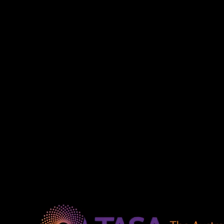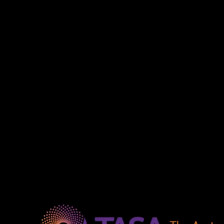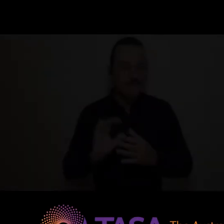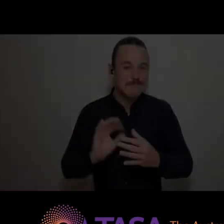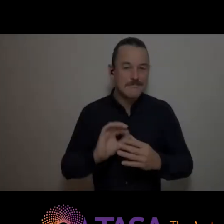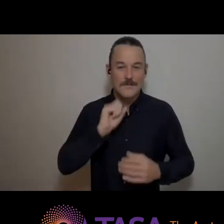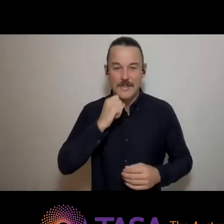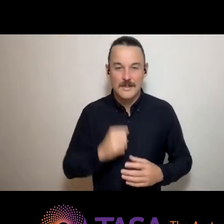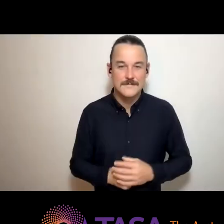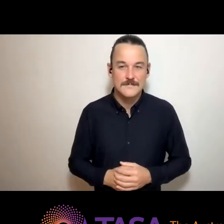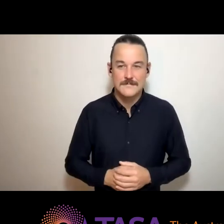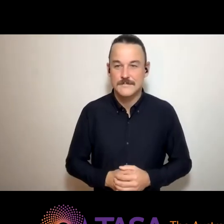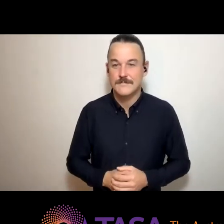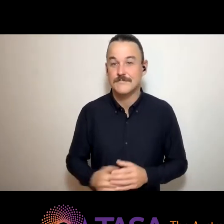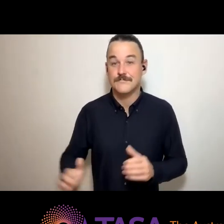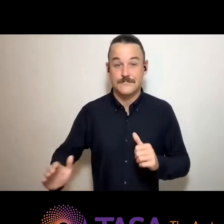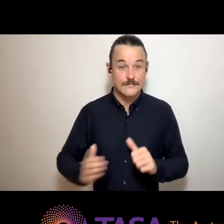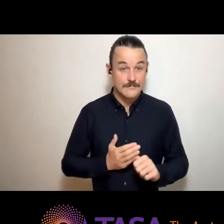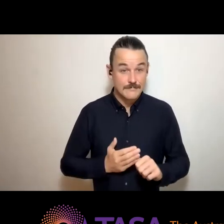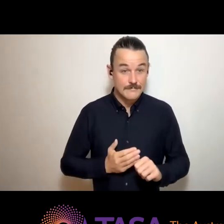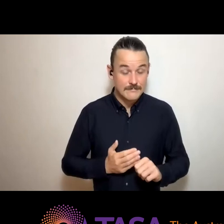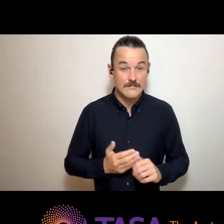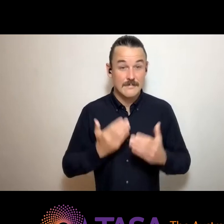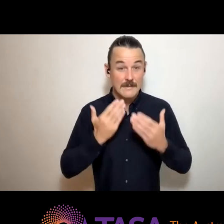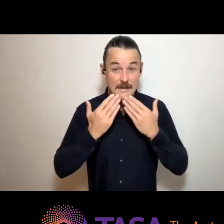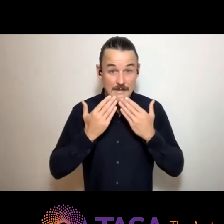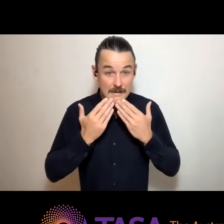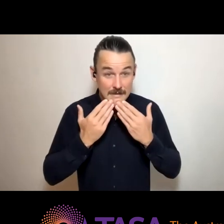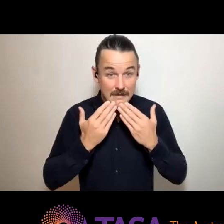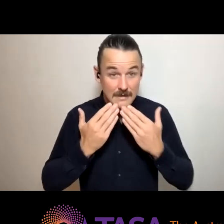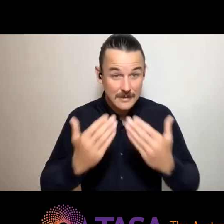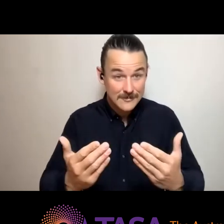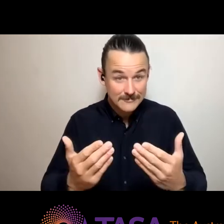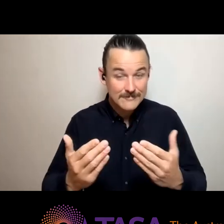First of all, thank you so much for joining us today.